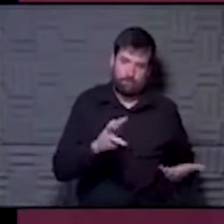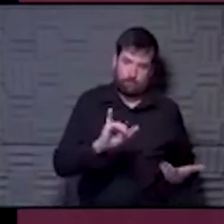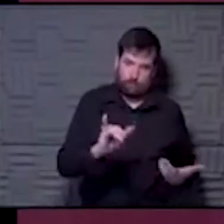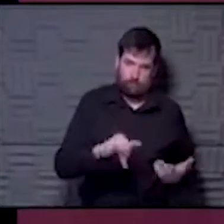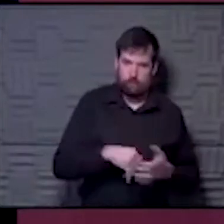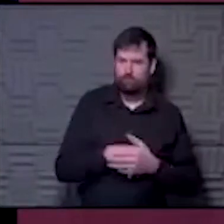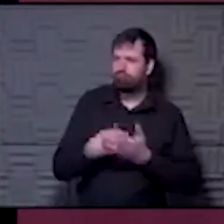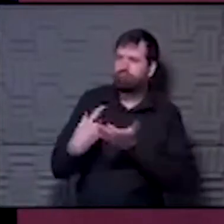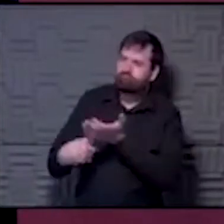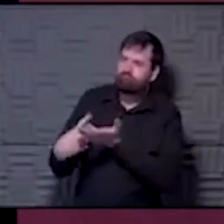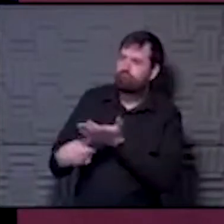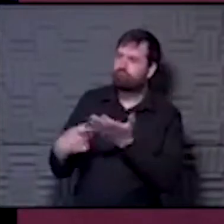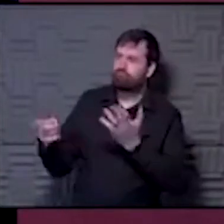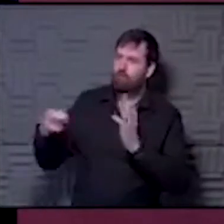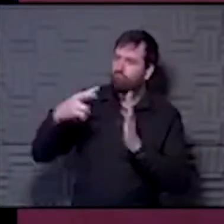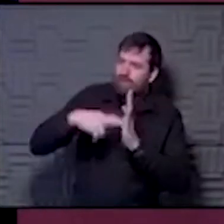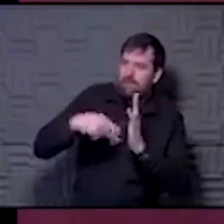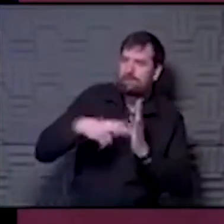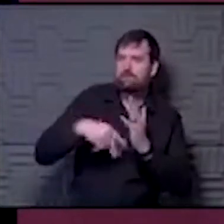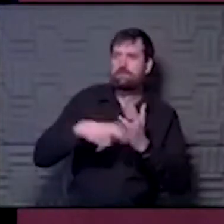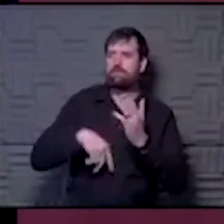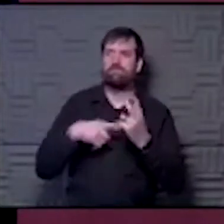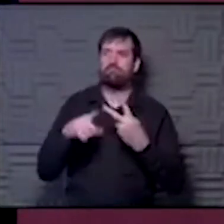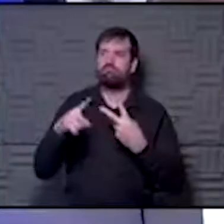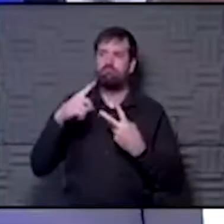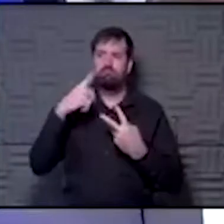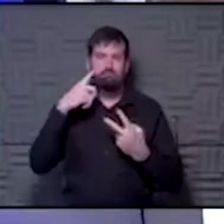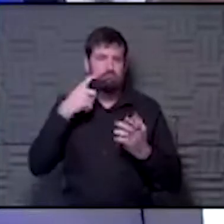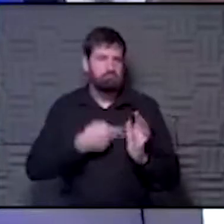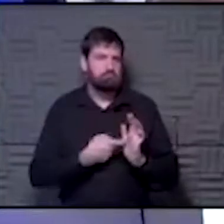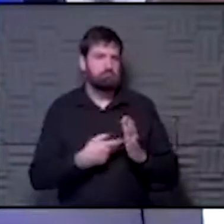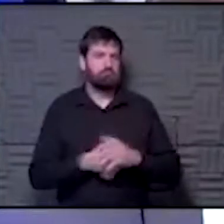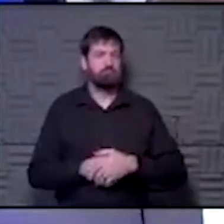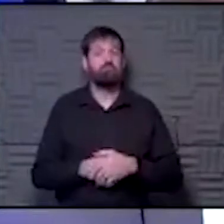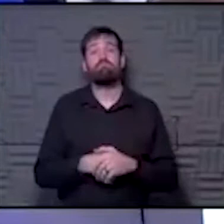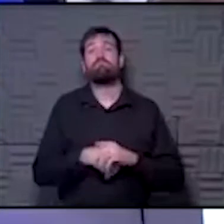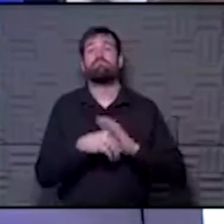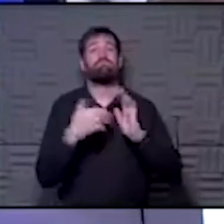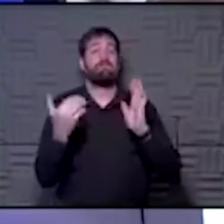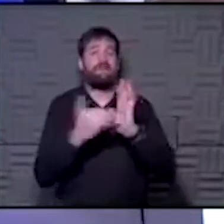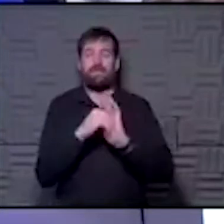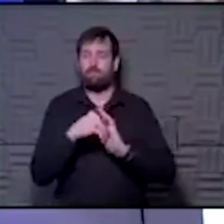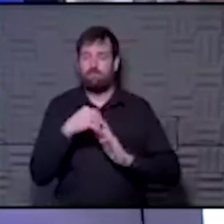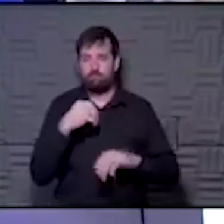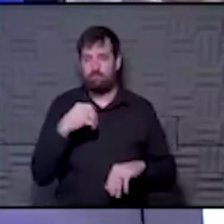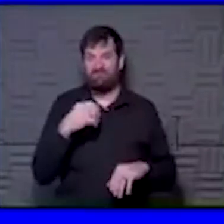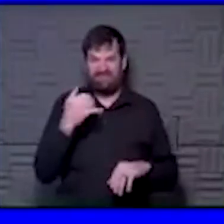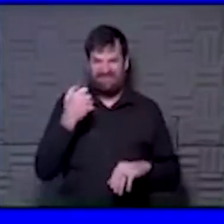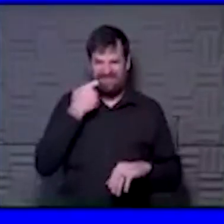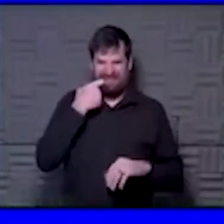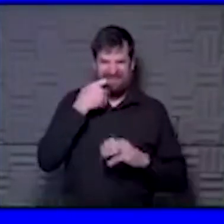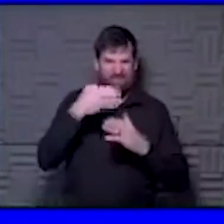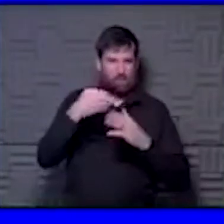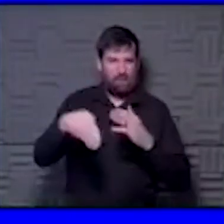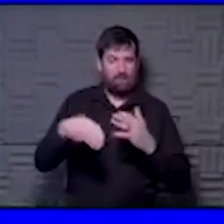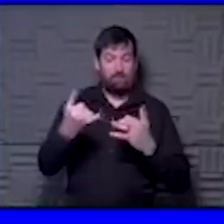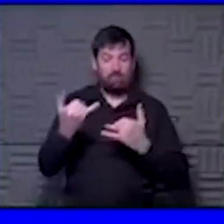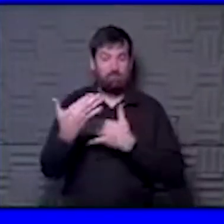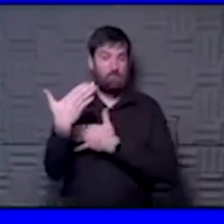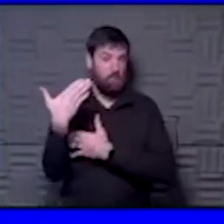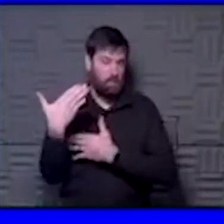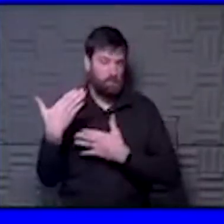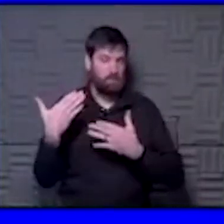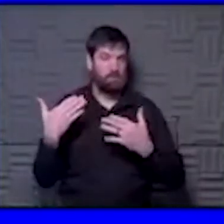little bit. What are you reading? What are you hearing about it mostly? Yeah. So again, I just looked again this weekend and this morning again with